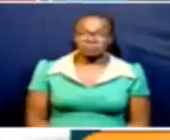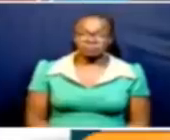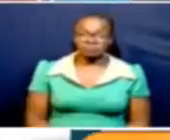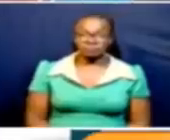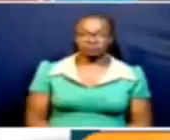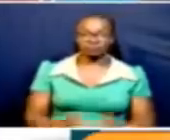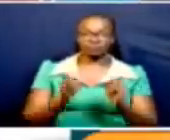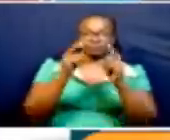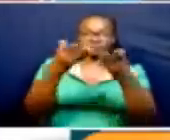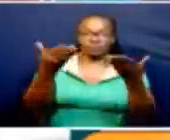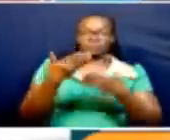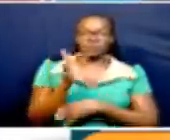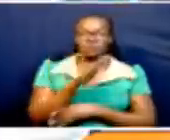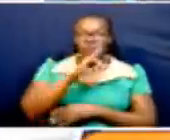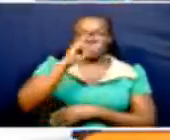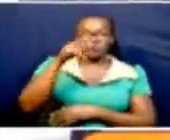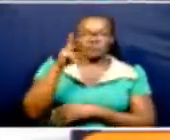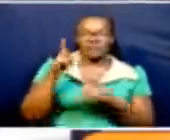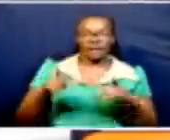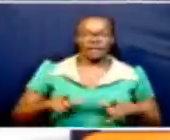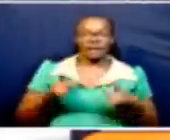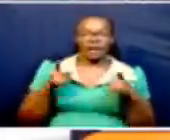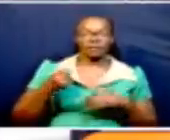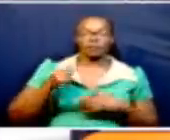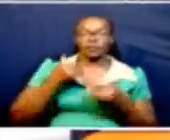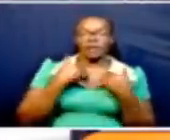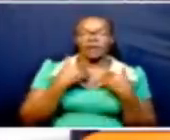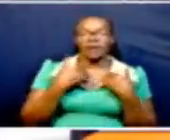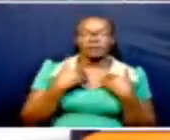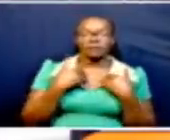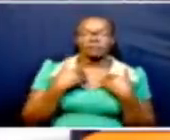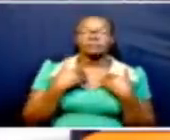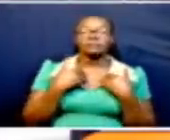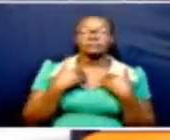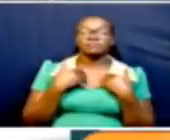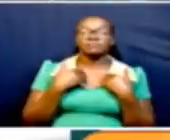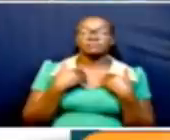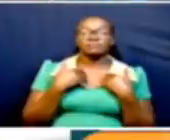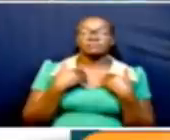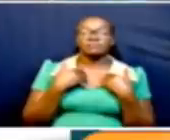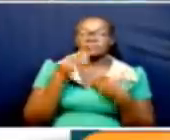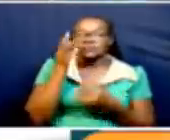All right, welcome back to Jeff Kanange live here in the studio with Nyeri, member of not Nyeri,